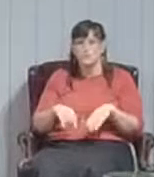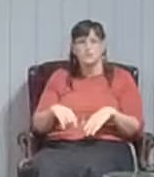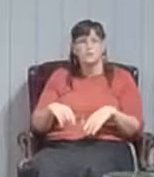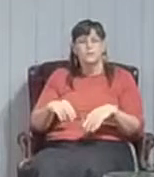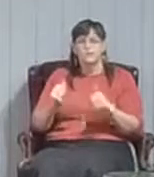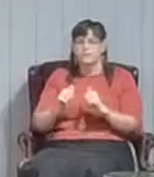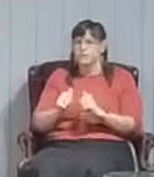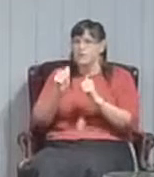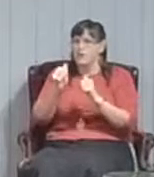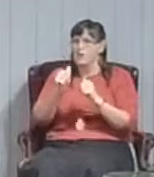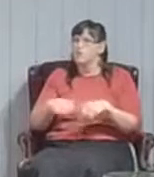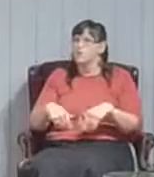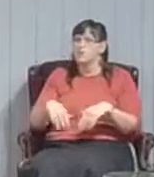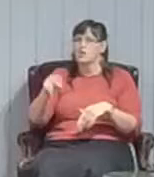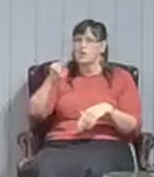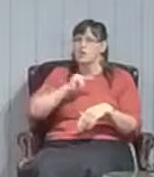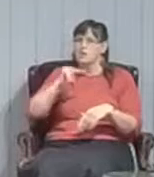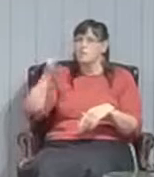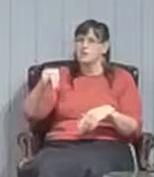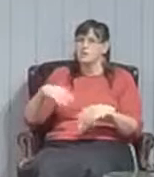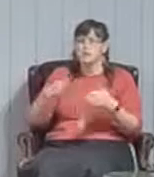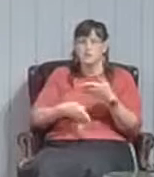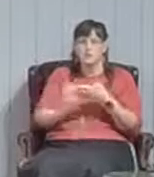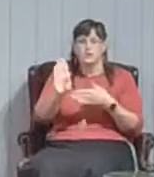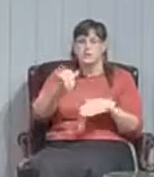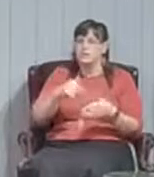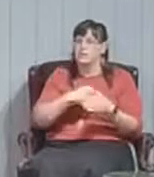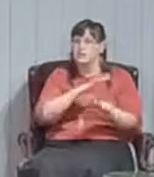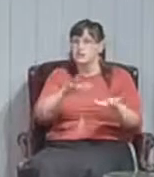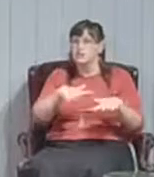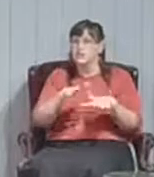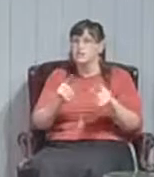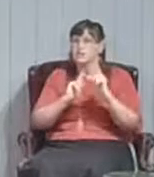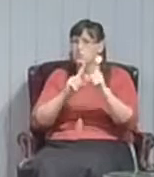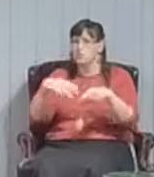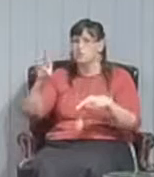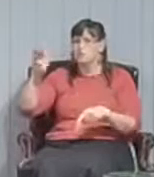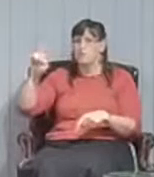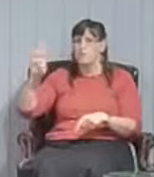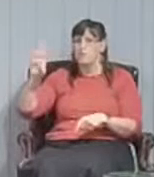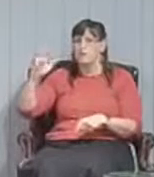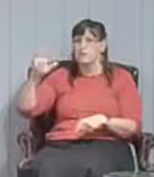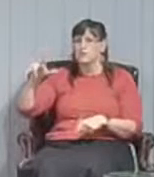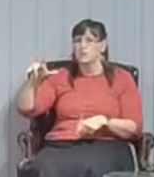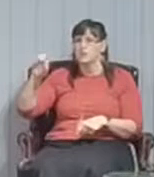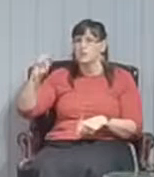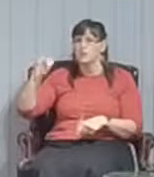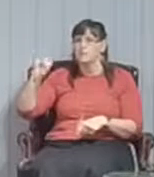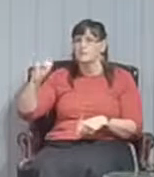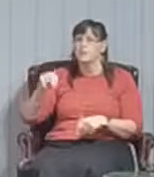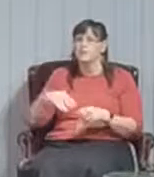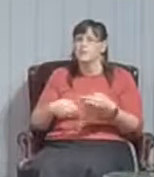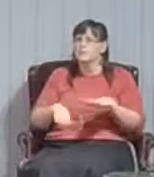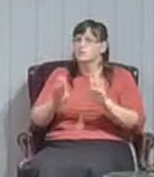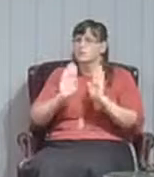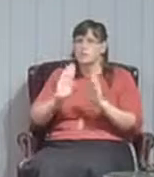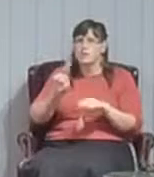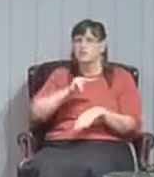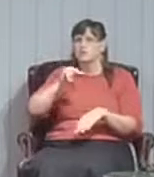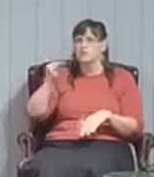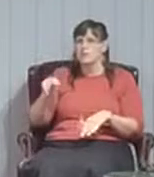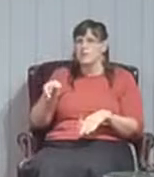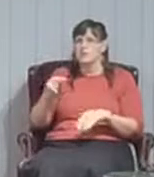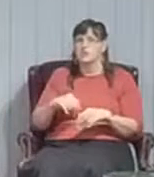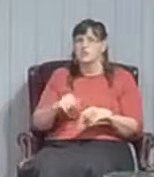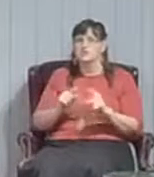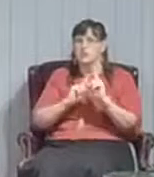to follow Nebuchadnezzar. You've got to leave this land and go to Babylon. If you will surrender to Nebuchadnezzar and go to Babylon,